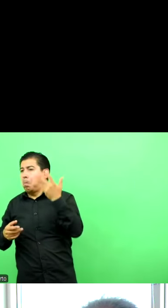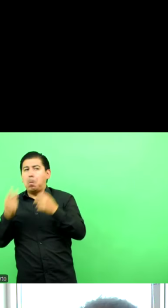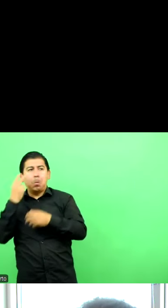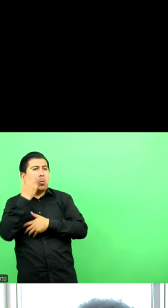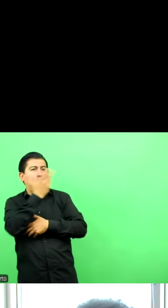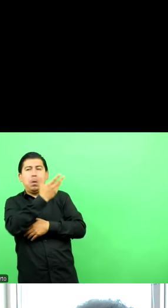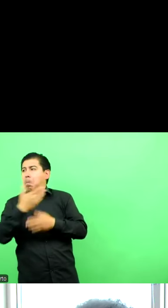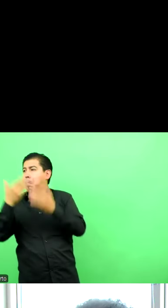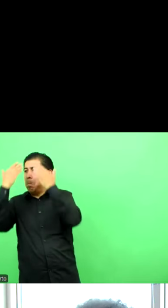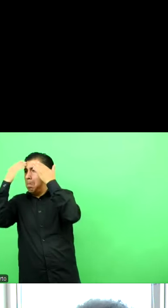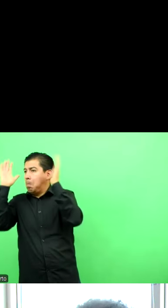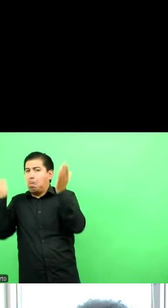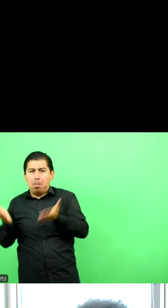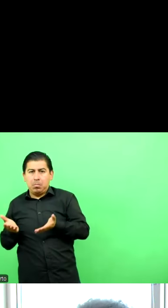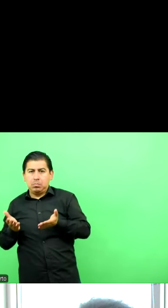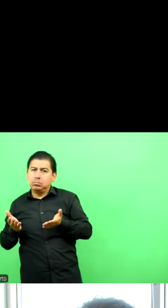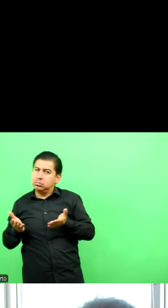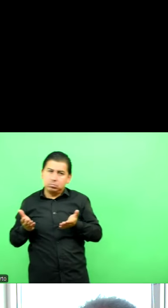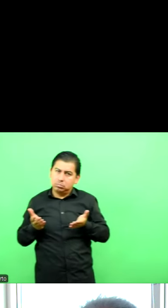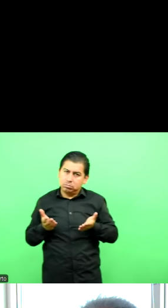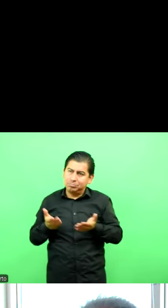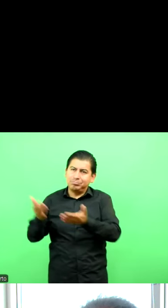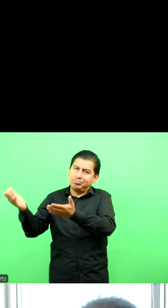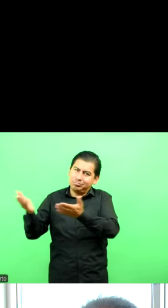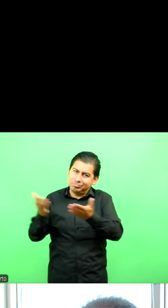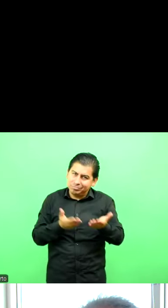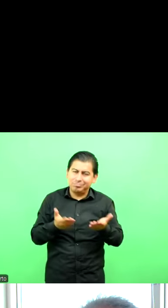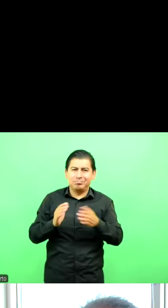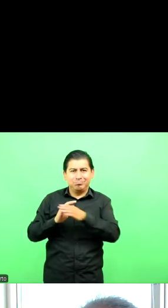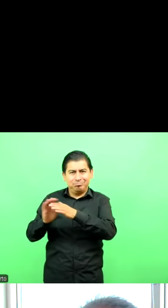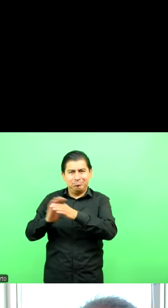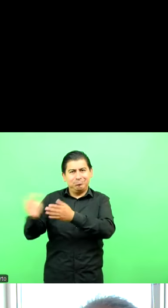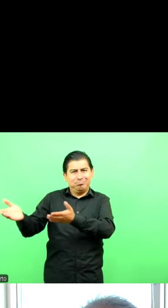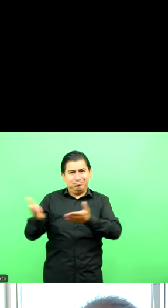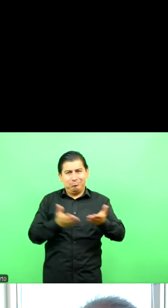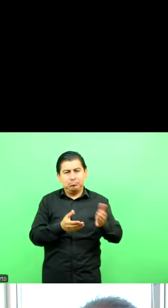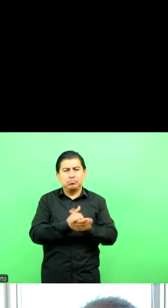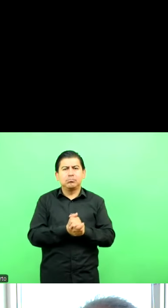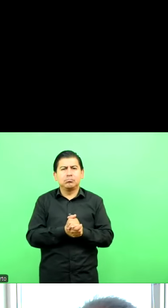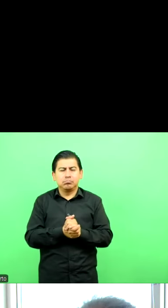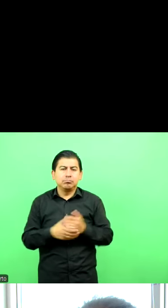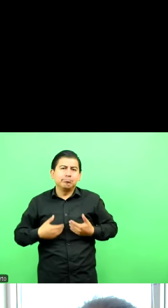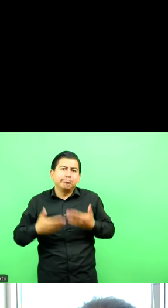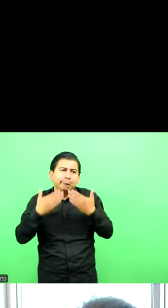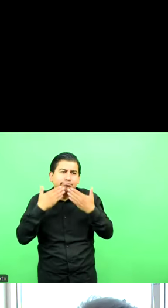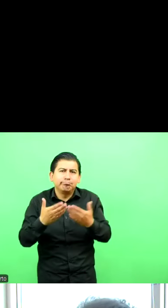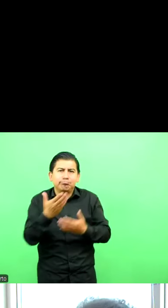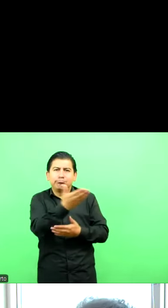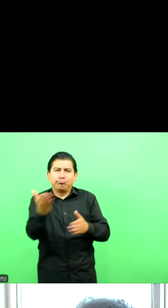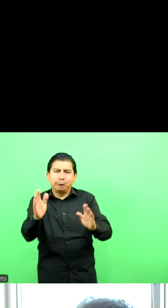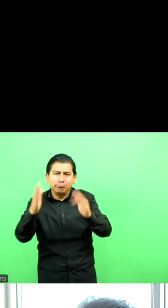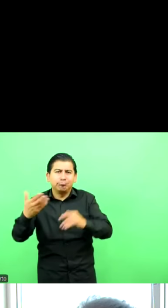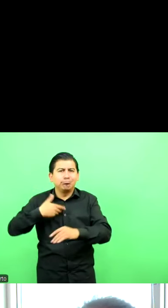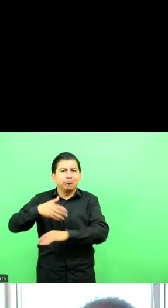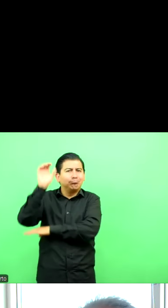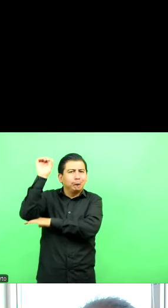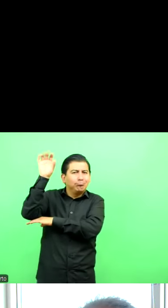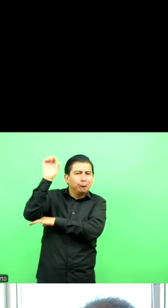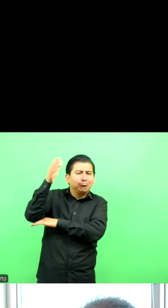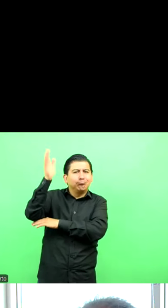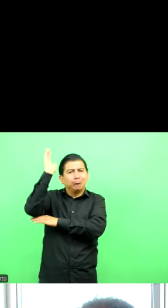do appreciate the work that and also leadership Dr. Alex Camacho provided